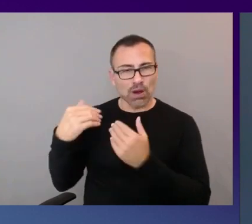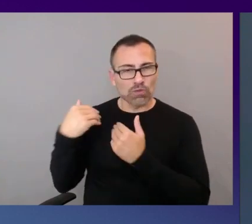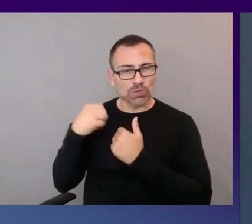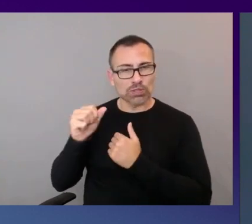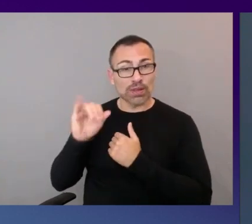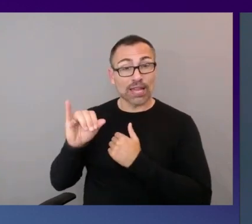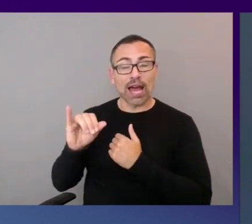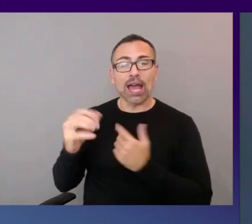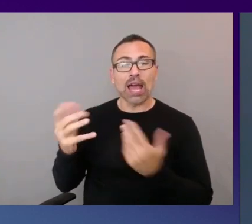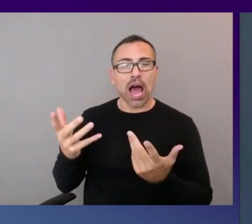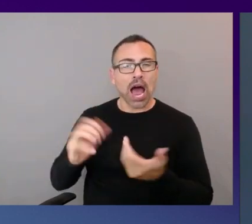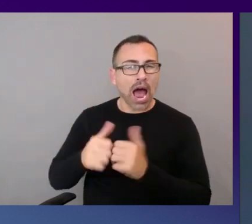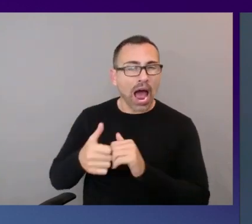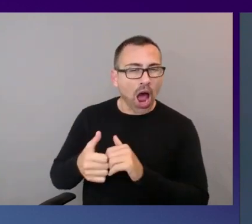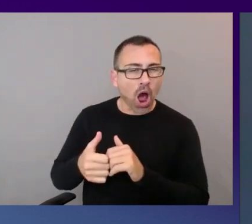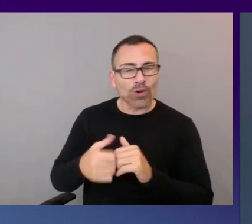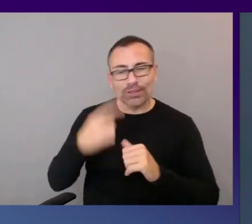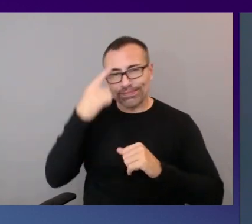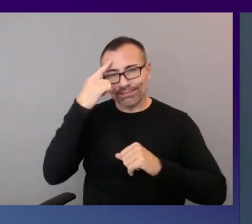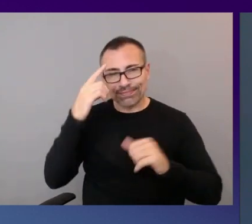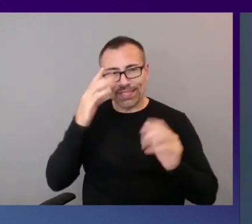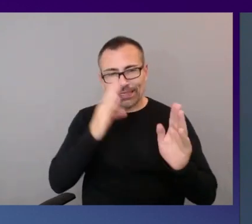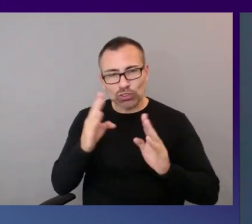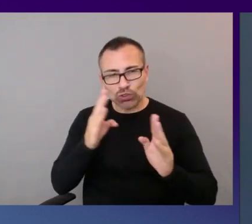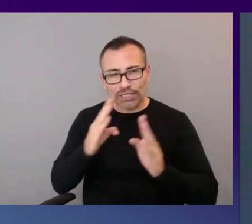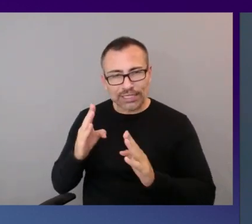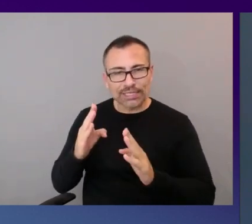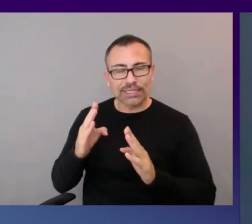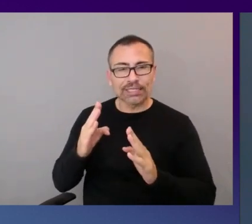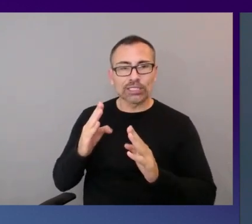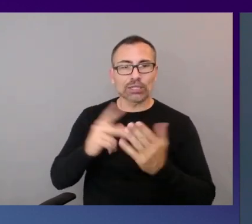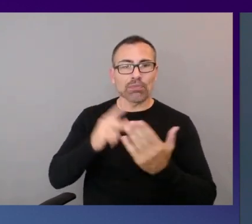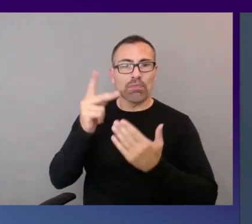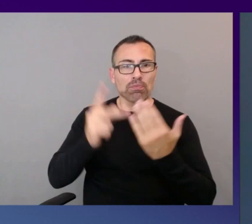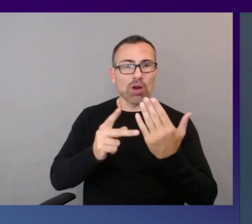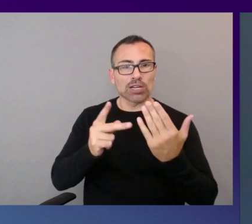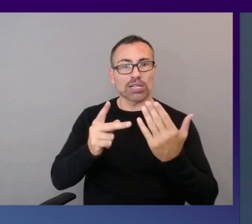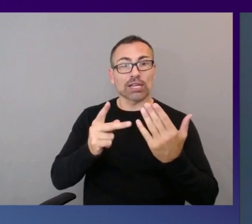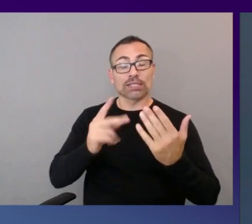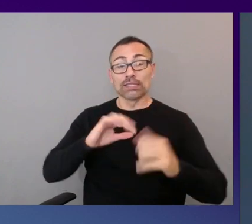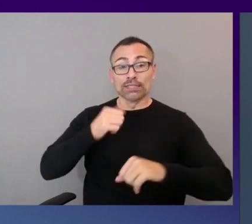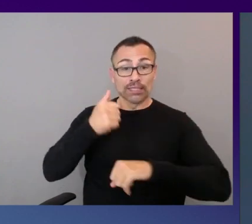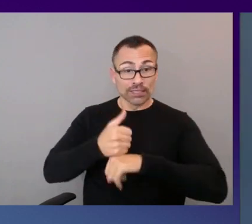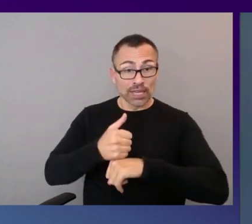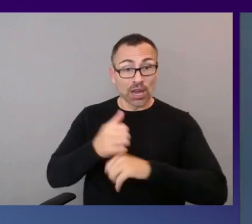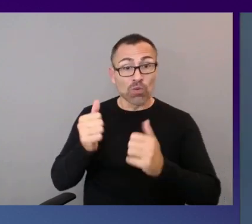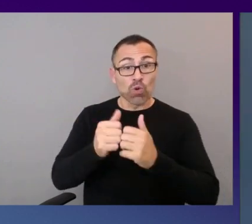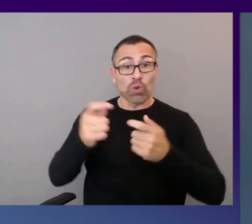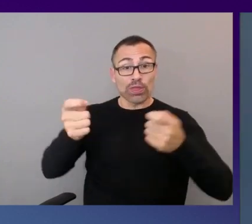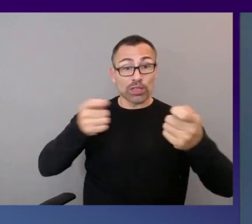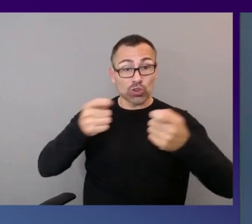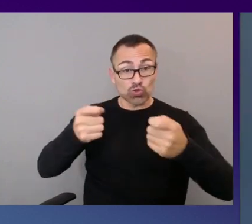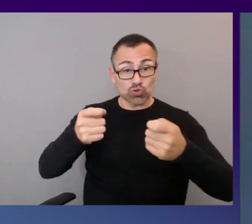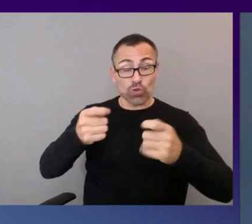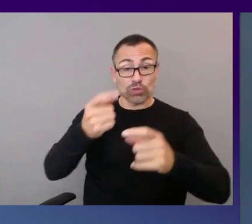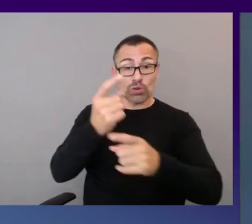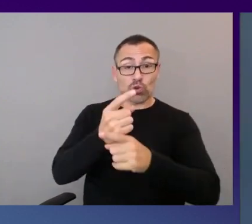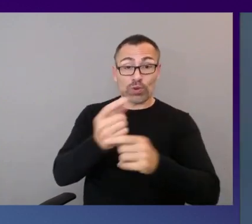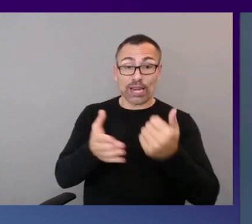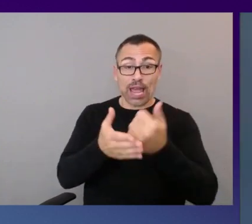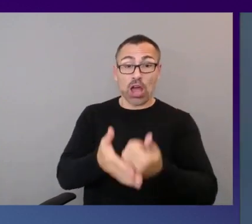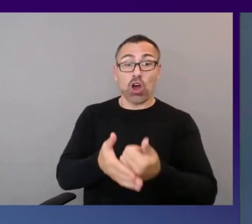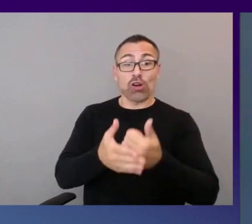strategic imperative, that we're putting in the right kinds of controls in place to hopefully contain our use